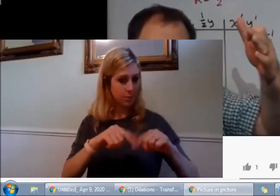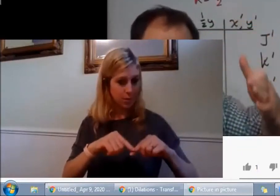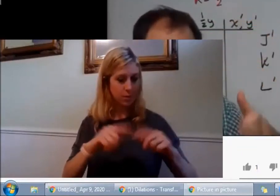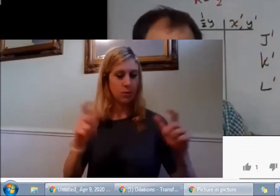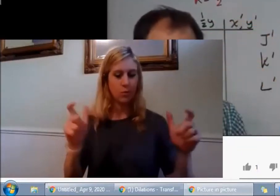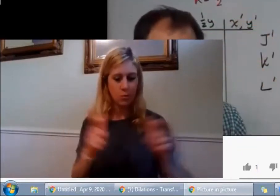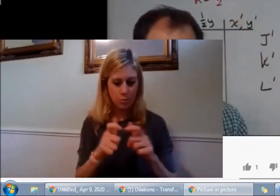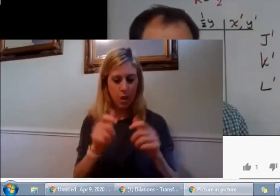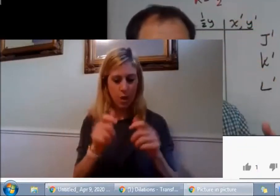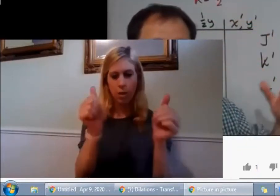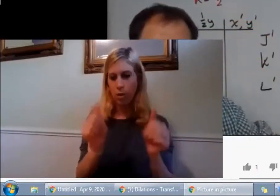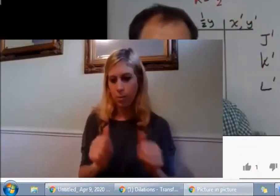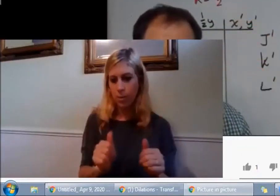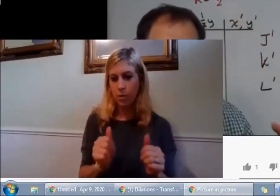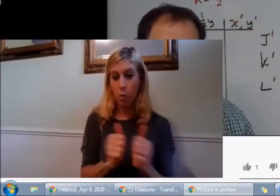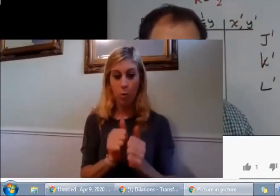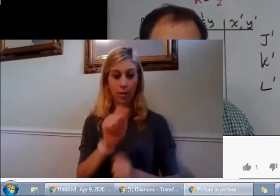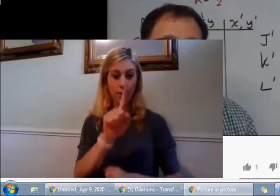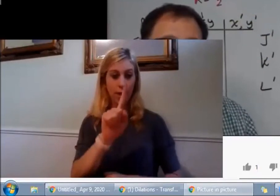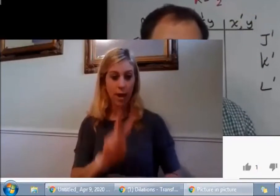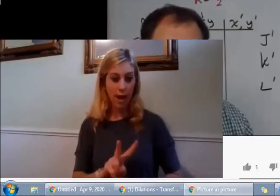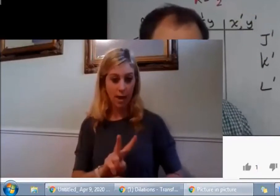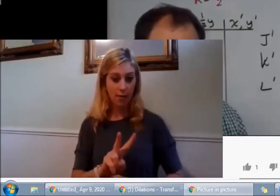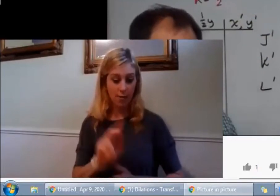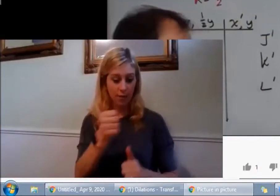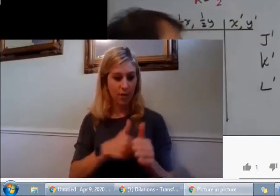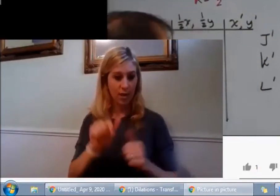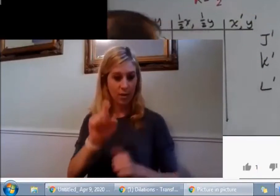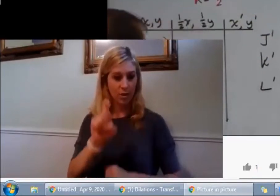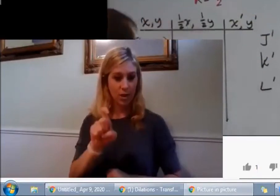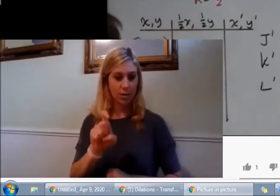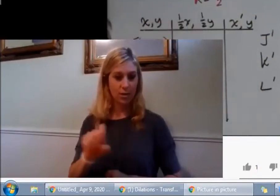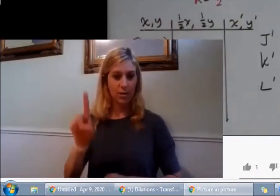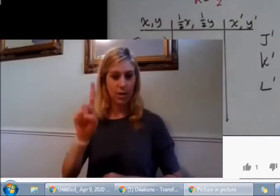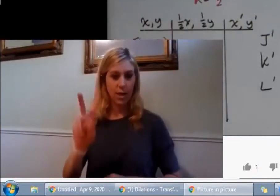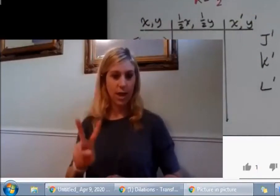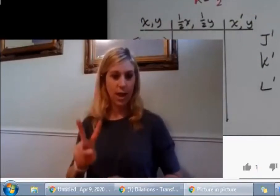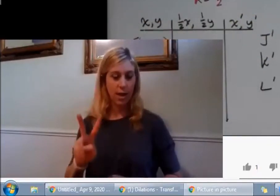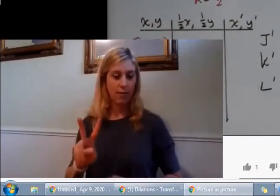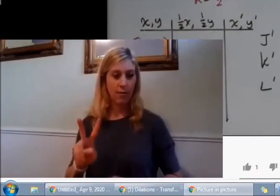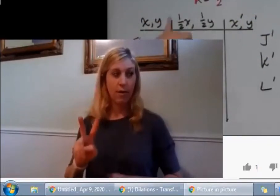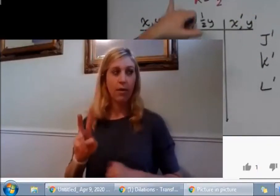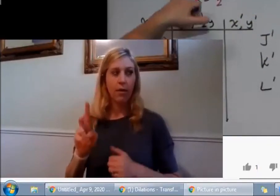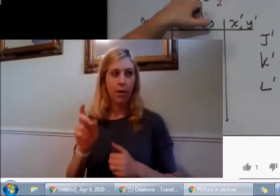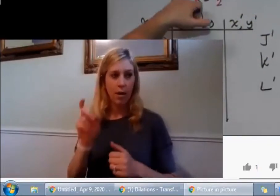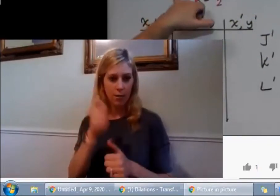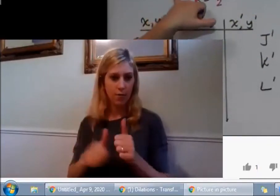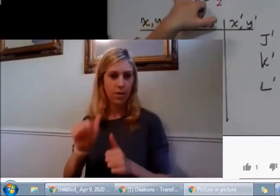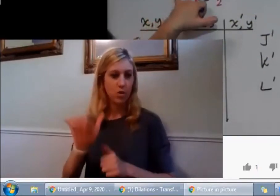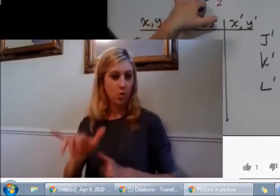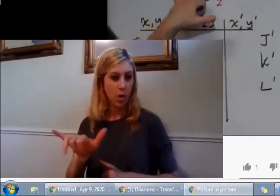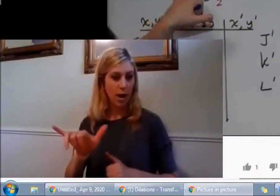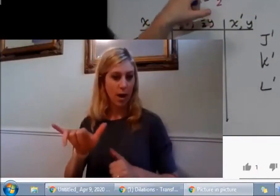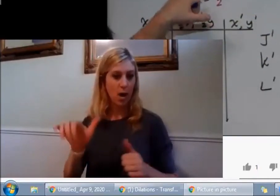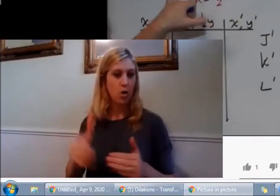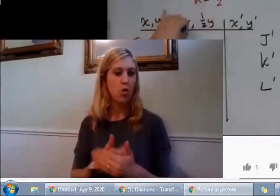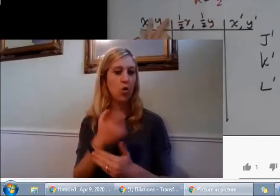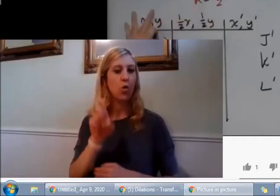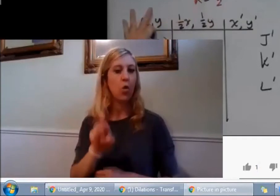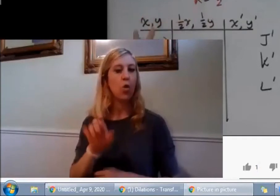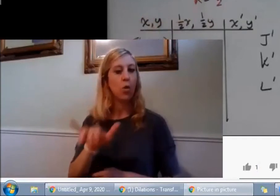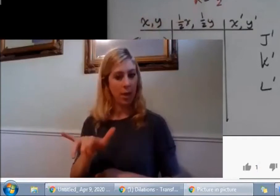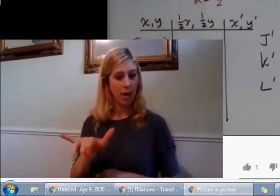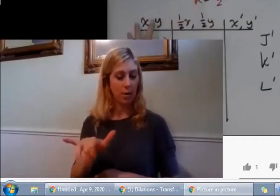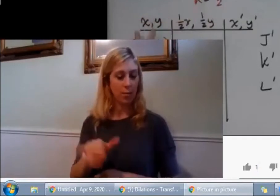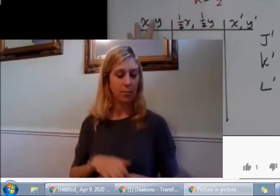X and 1/2 of each Y to get our new ordered pairs. So here I've got 3, 8. I've organized this in a table with